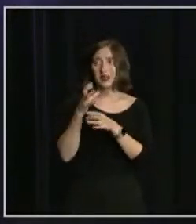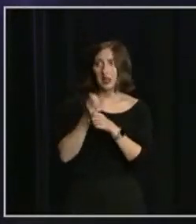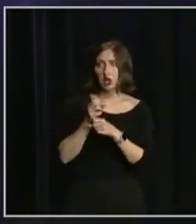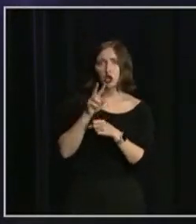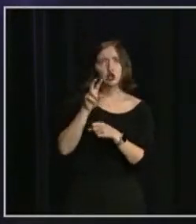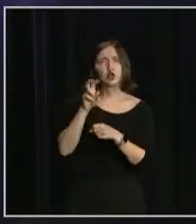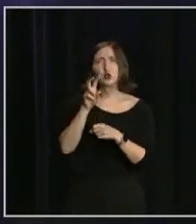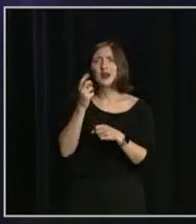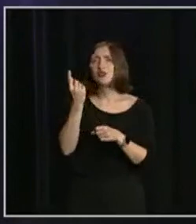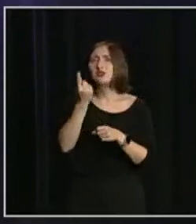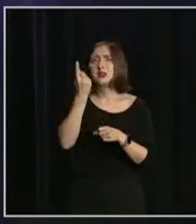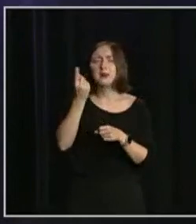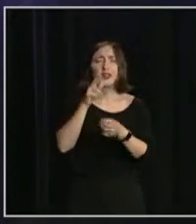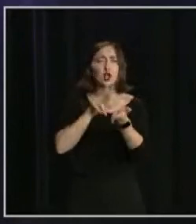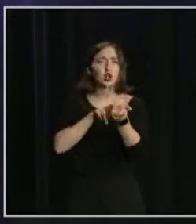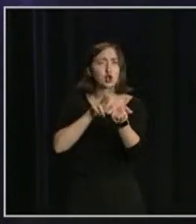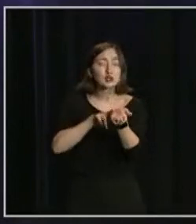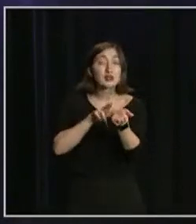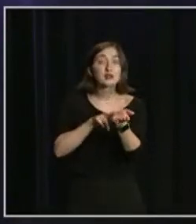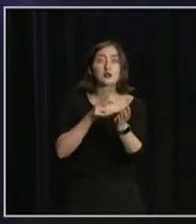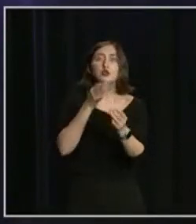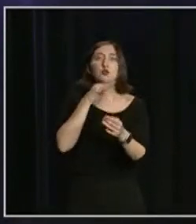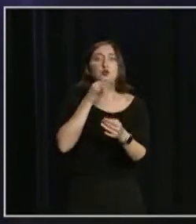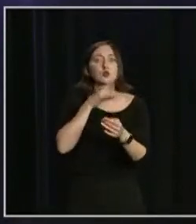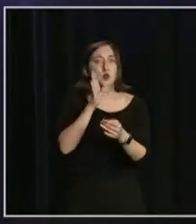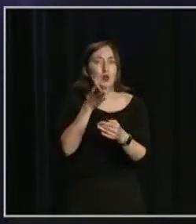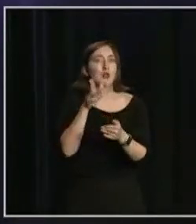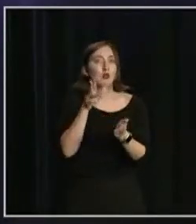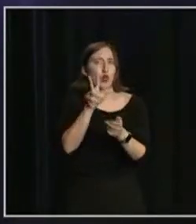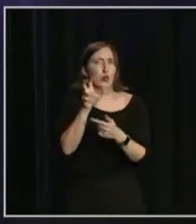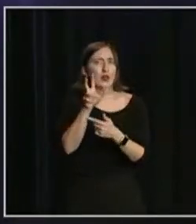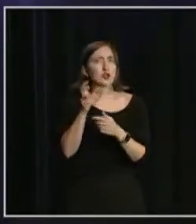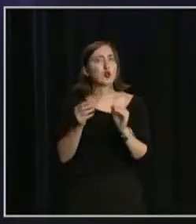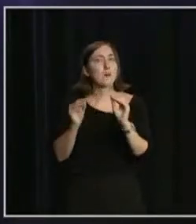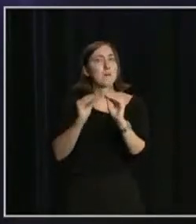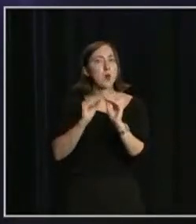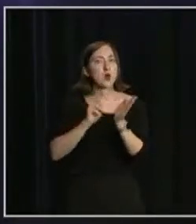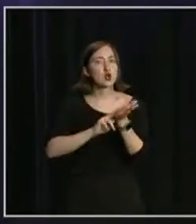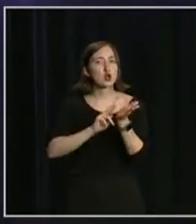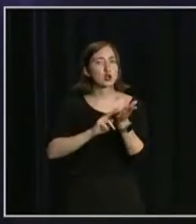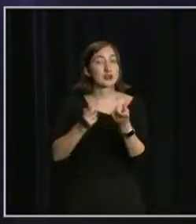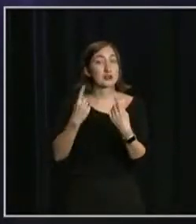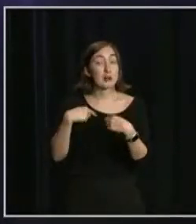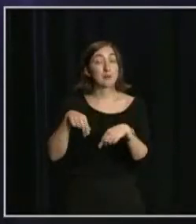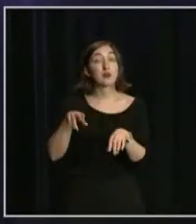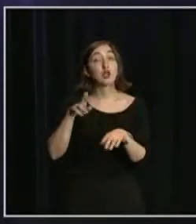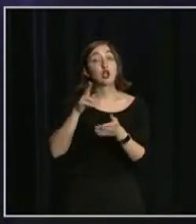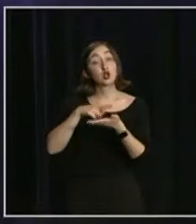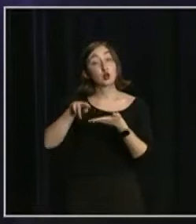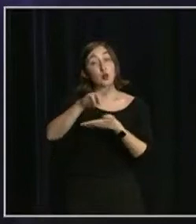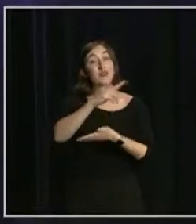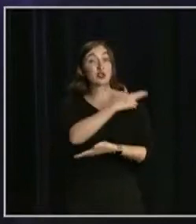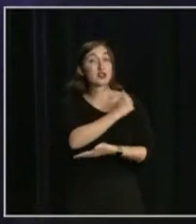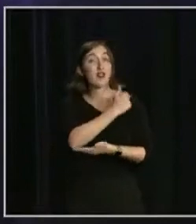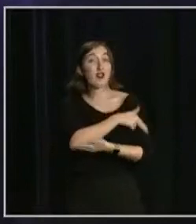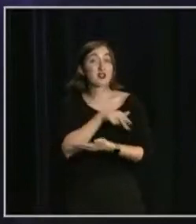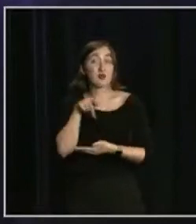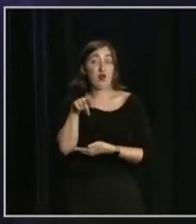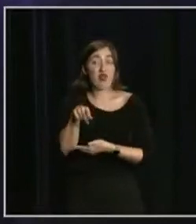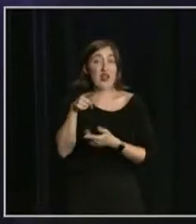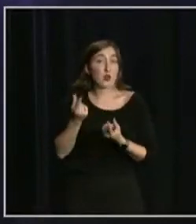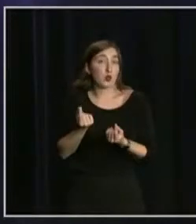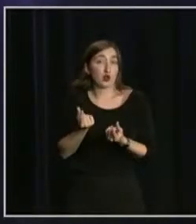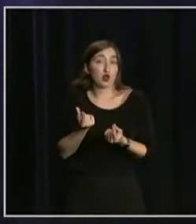then another 300 coming. I know what University Hospital does. If they got the staff and the nurses, they convert one of their